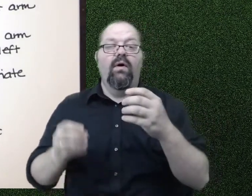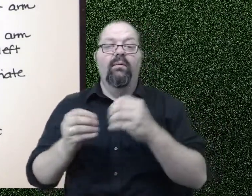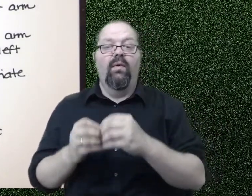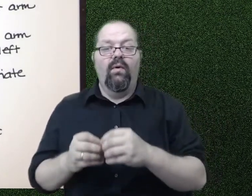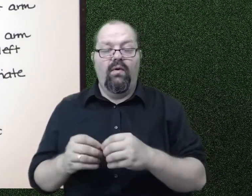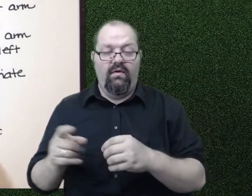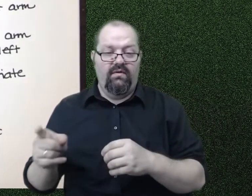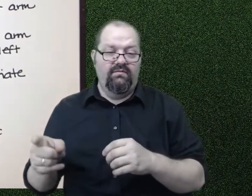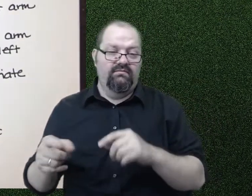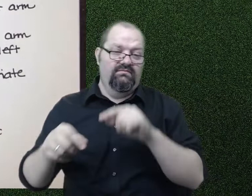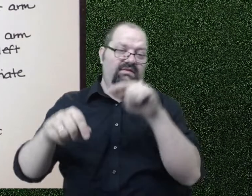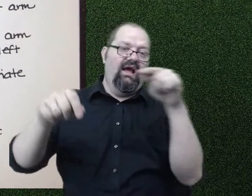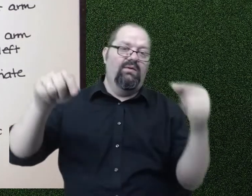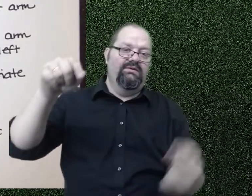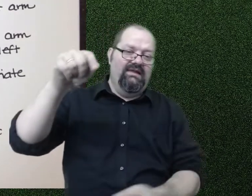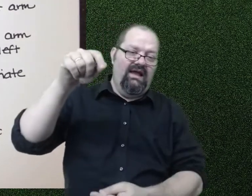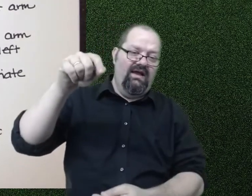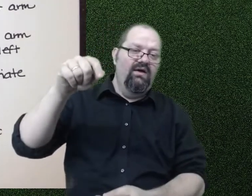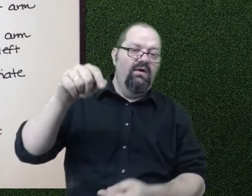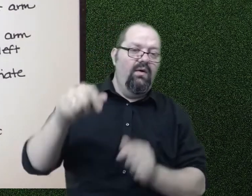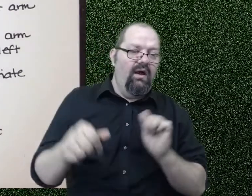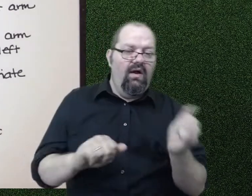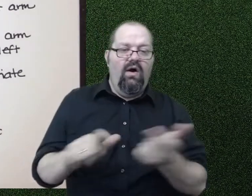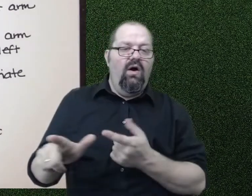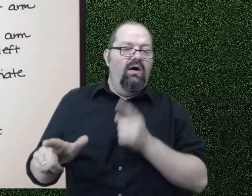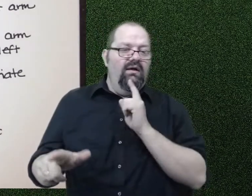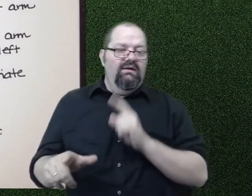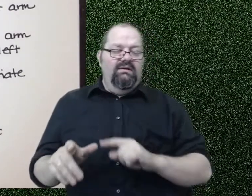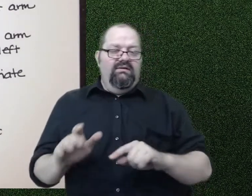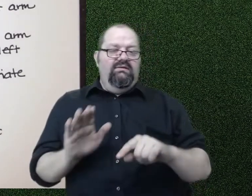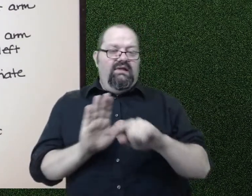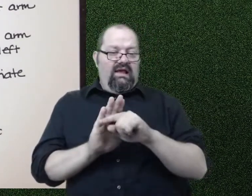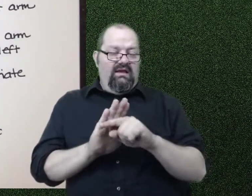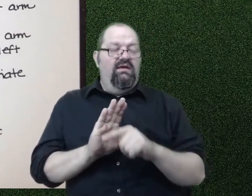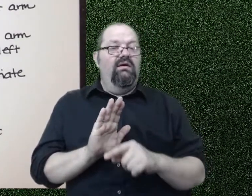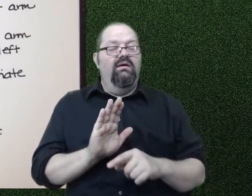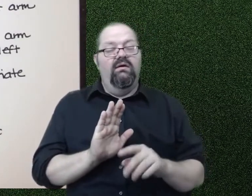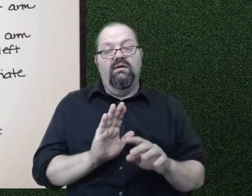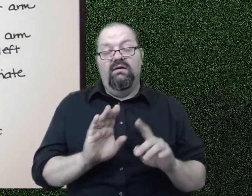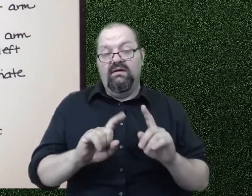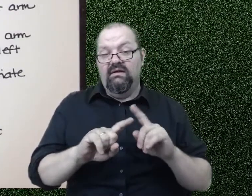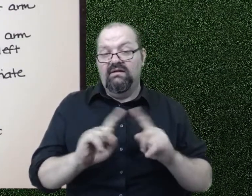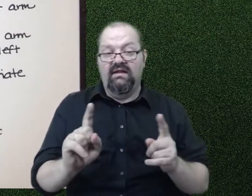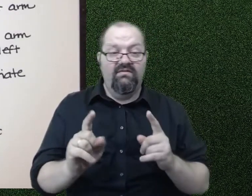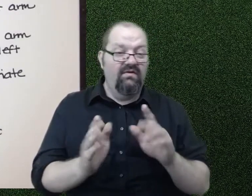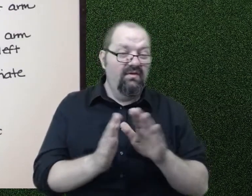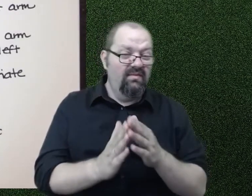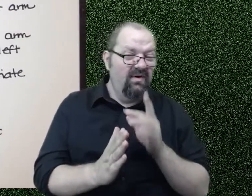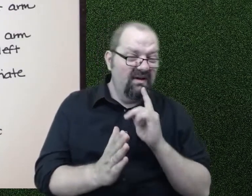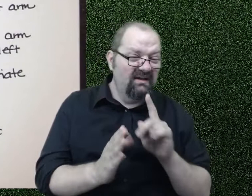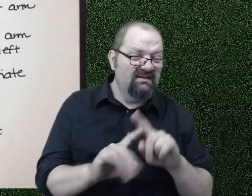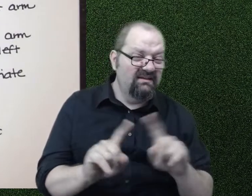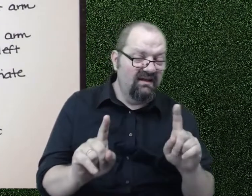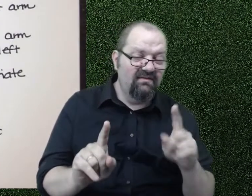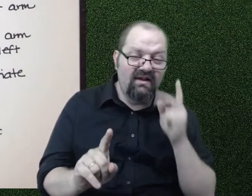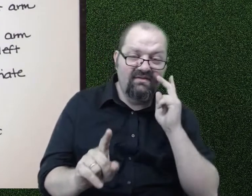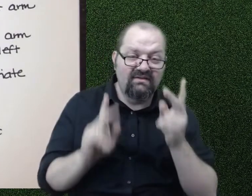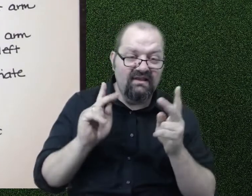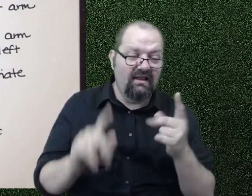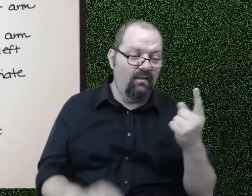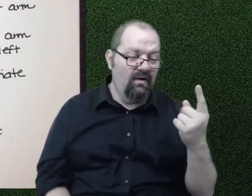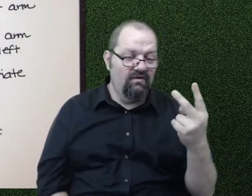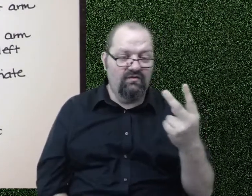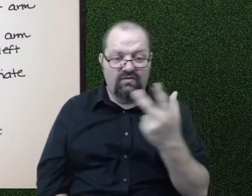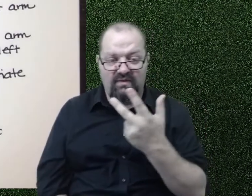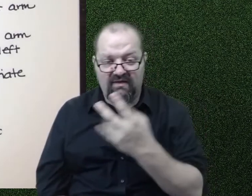octants downstairs where z is negative. Different textbooks are different. Some of them I've seen label these 1, 2, 3, 4,